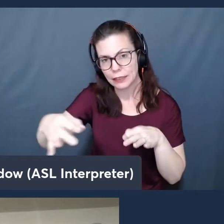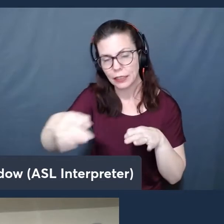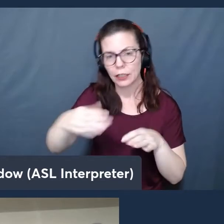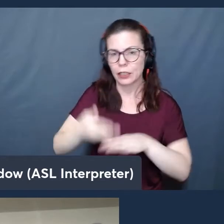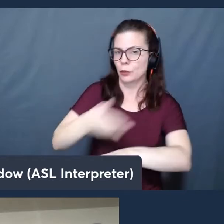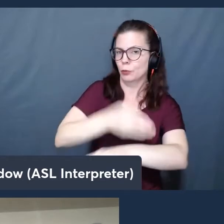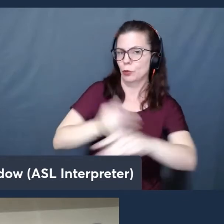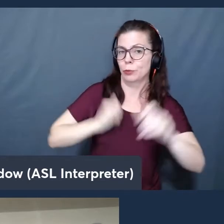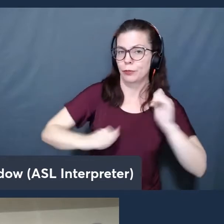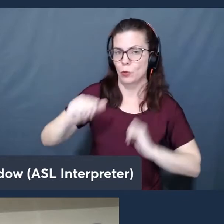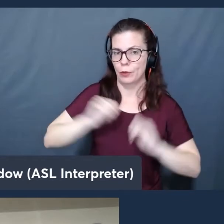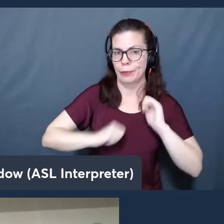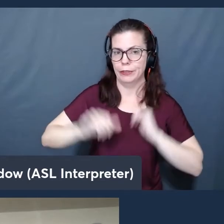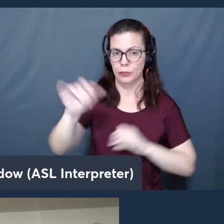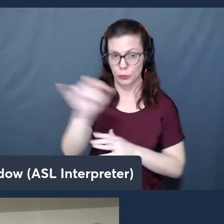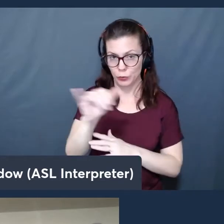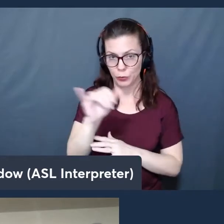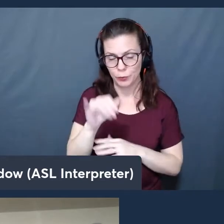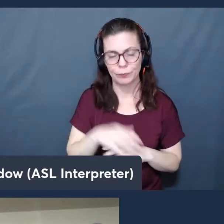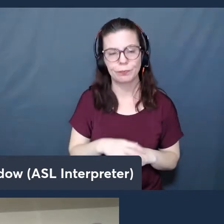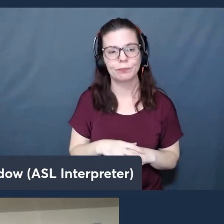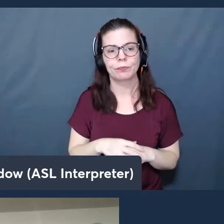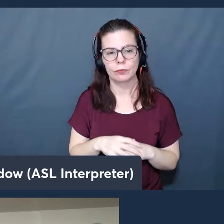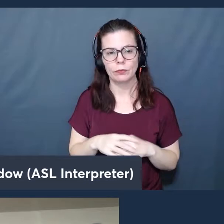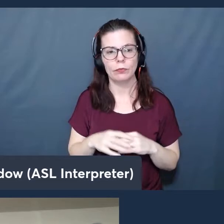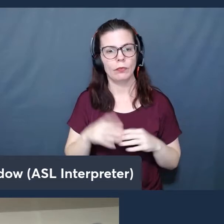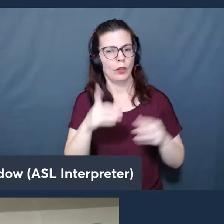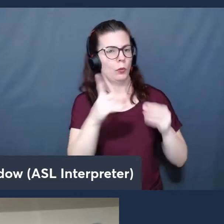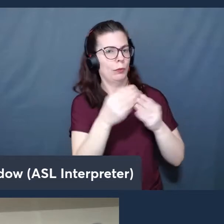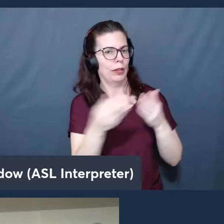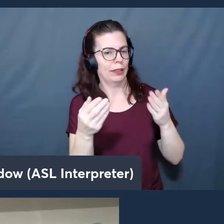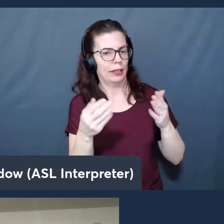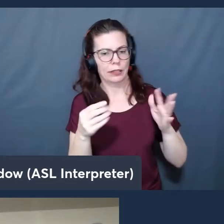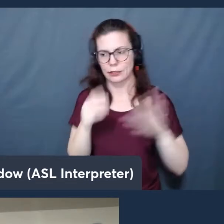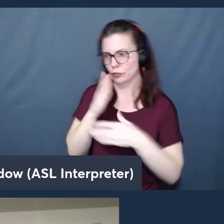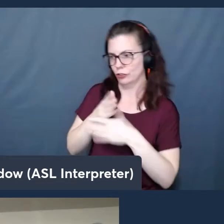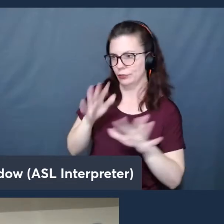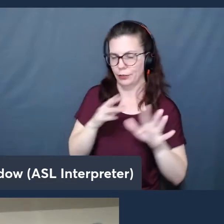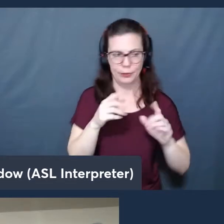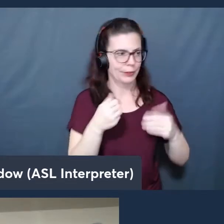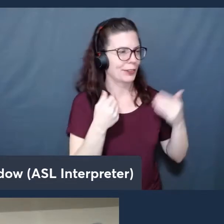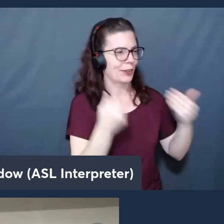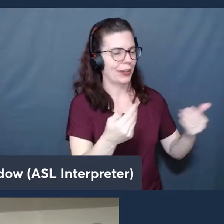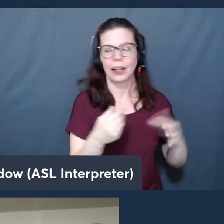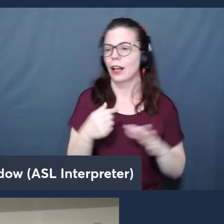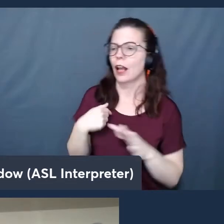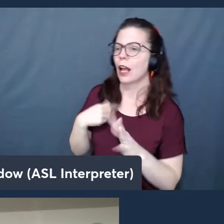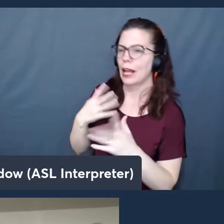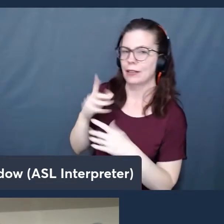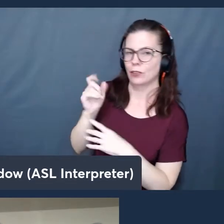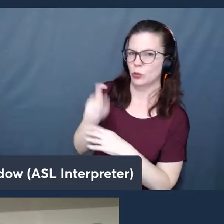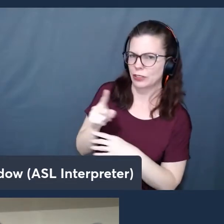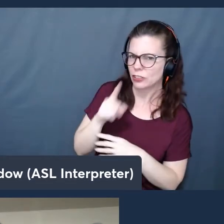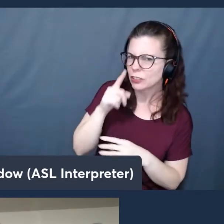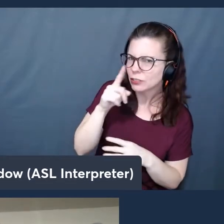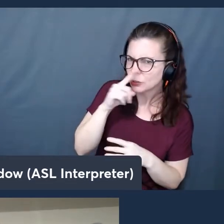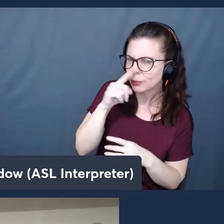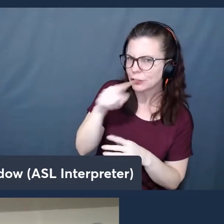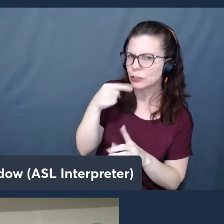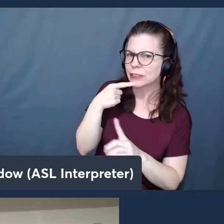performance downstream. One other so thing I'll highlight. Oh, okay. go ahead. No, I had a question. Like you mentioned the